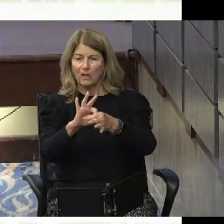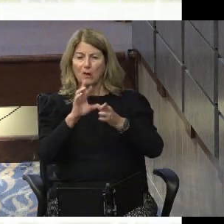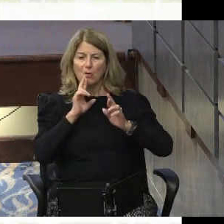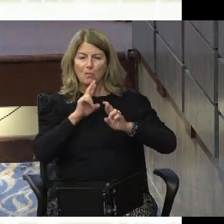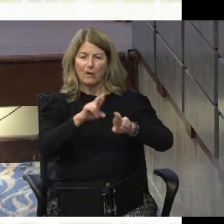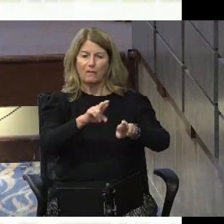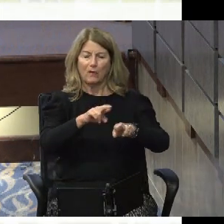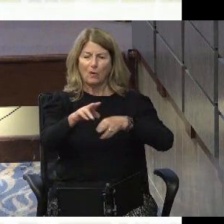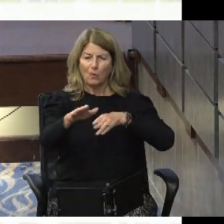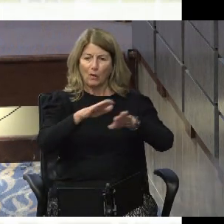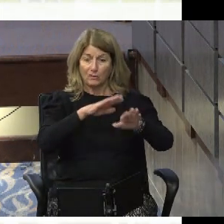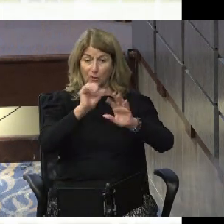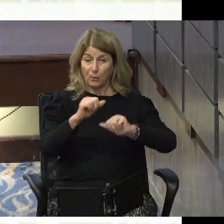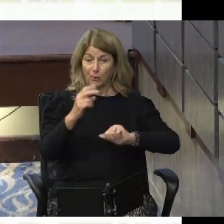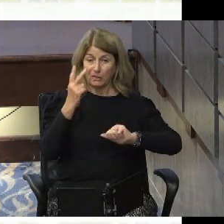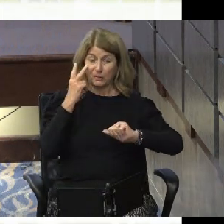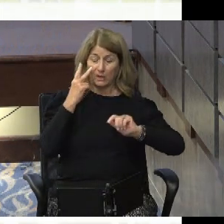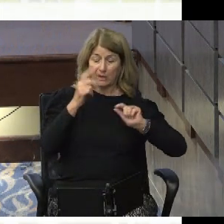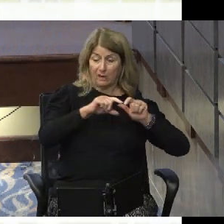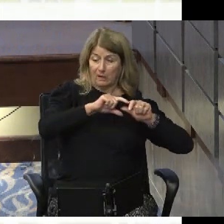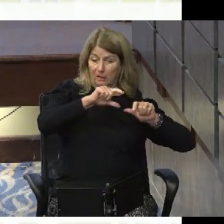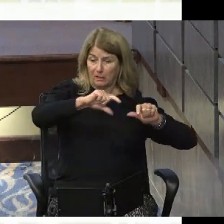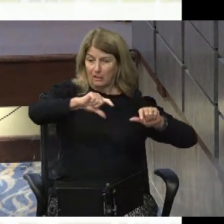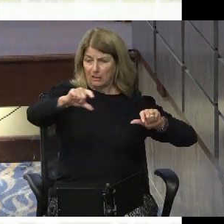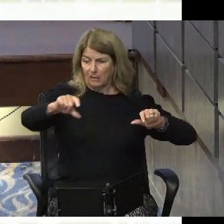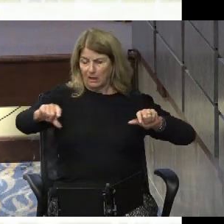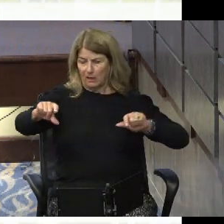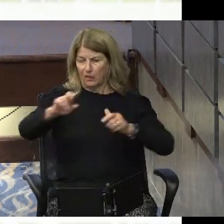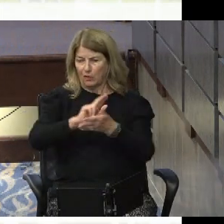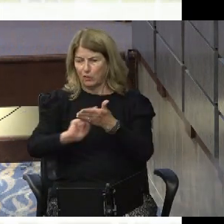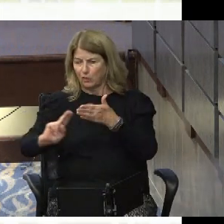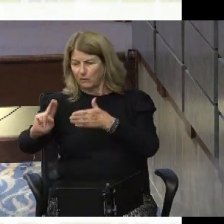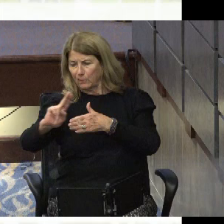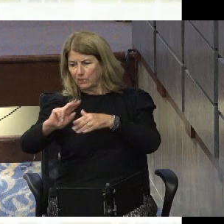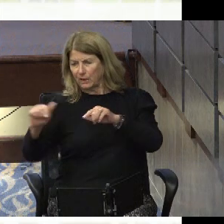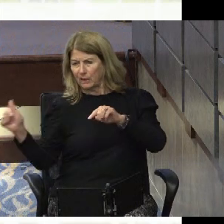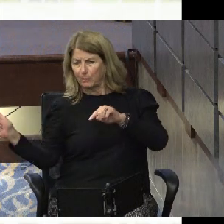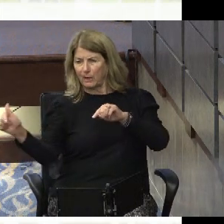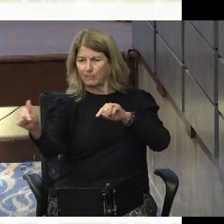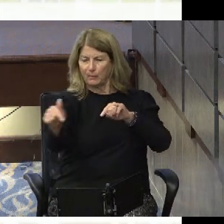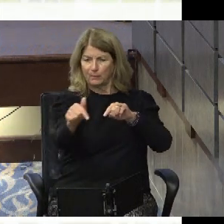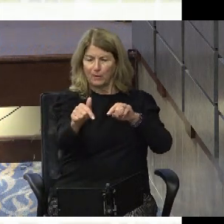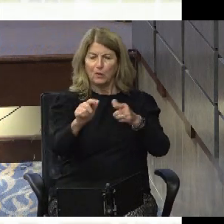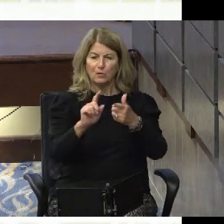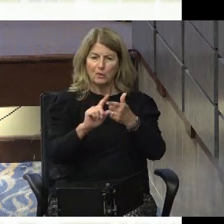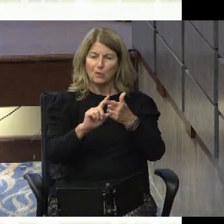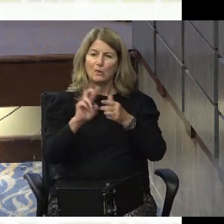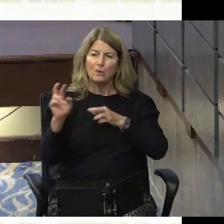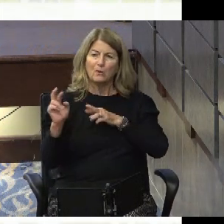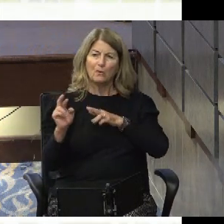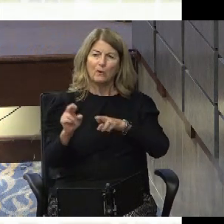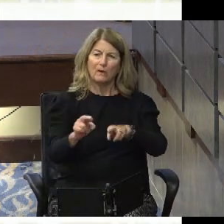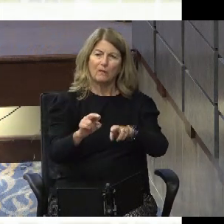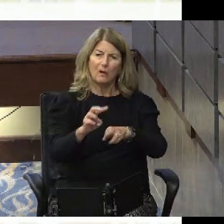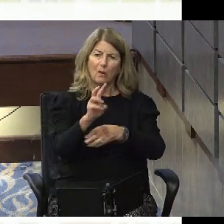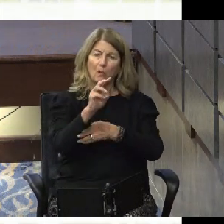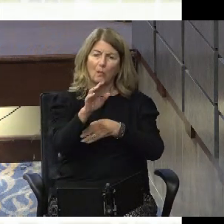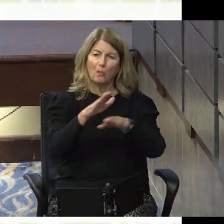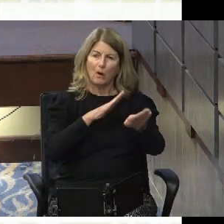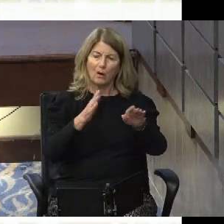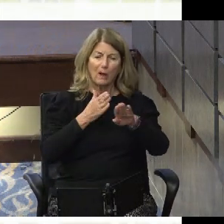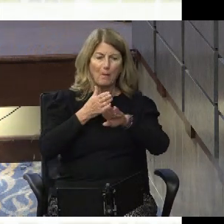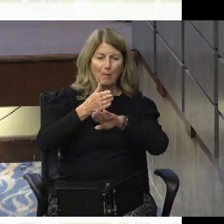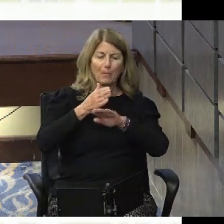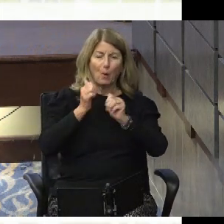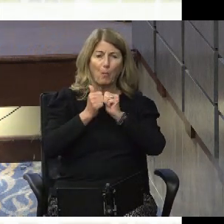be able to seamlessly come up from the existing Riverwalk into the new segment of the Riverwalk. You progress past Webster, past the restaurant sites,